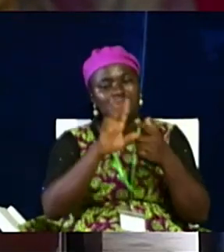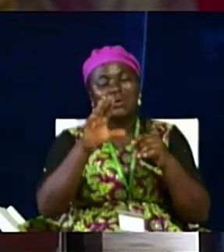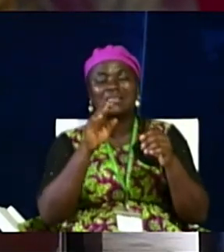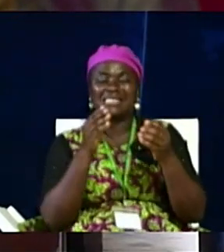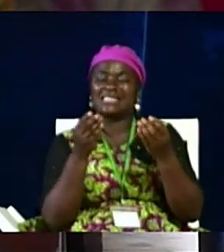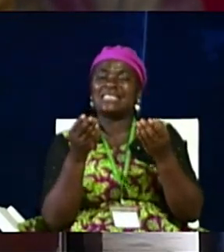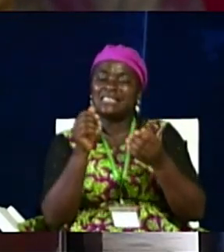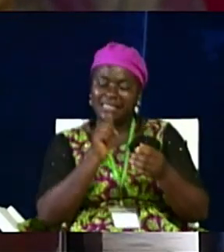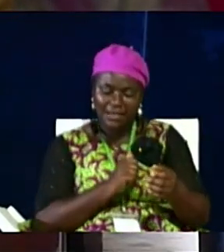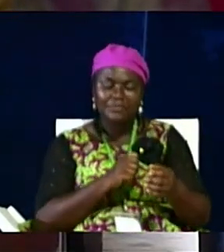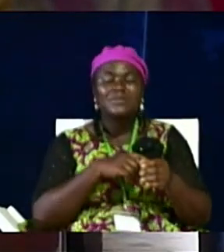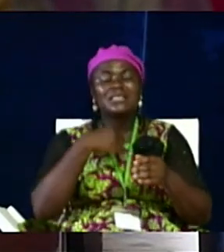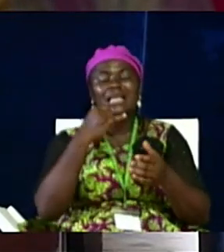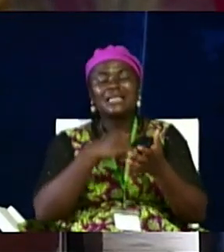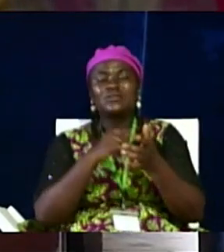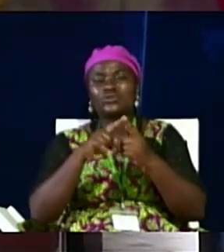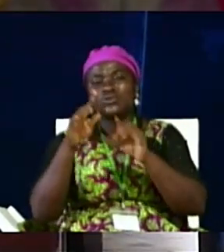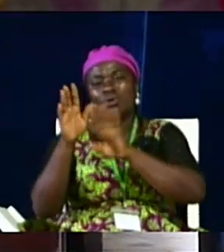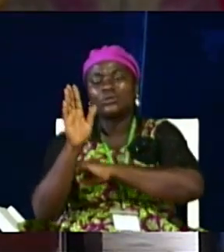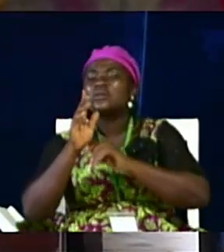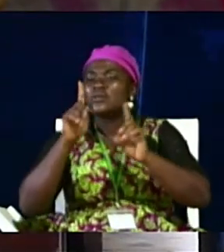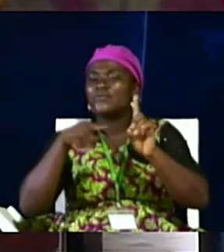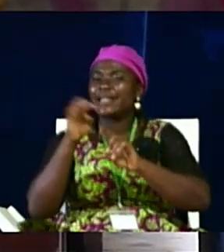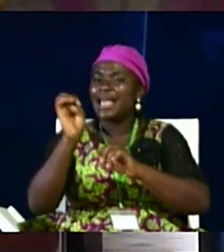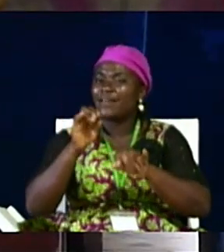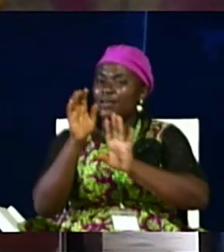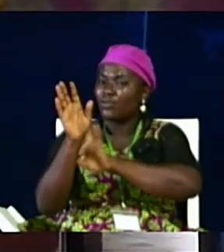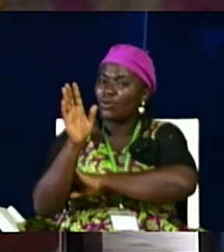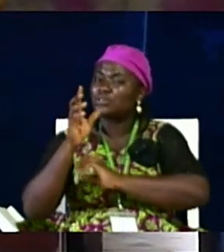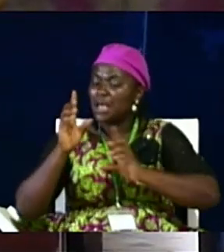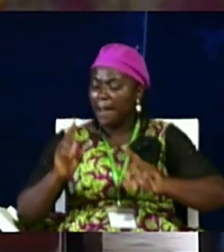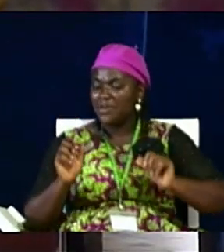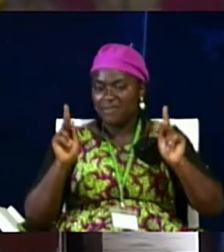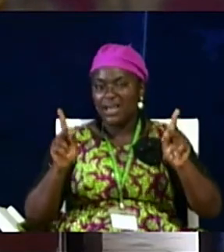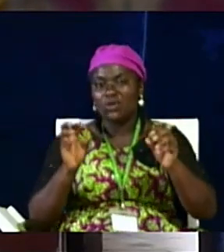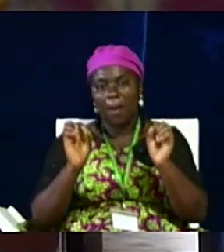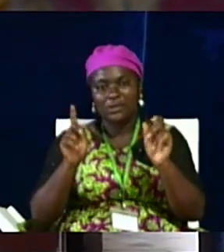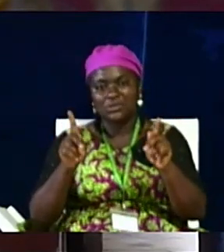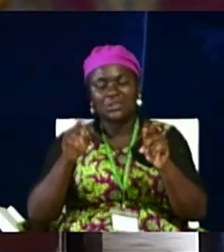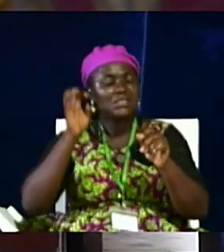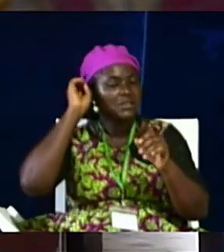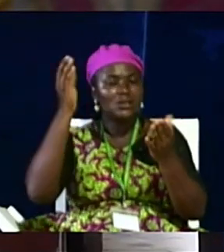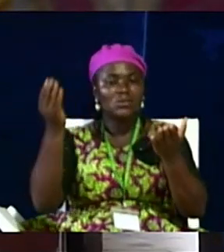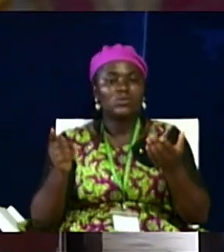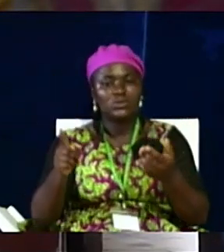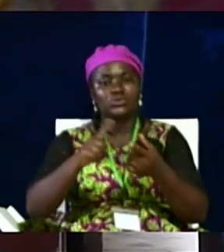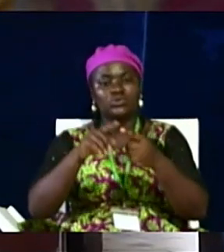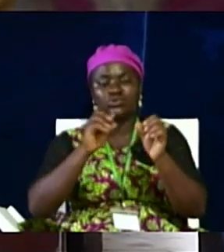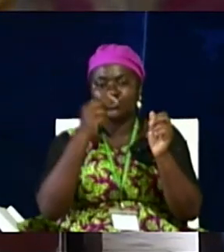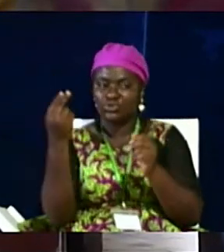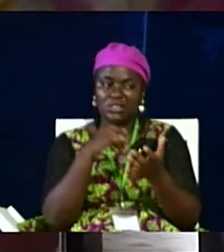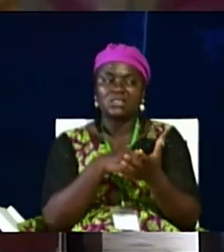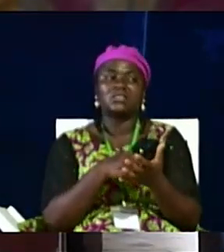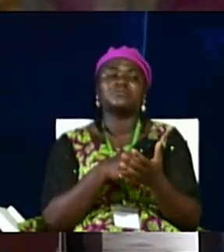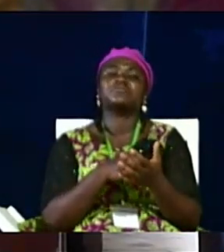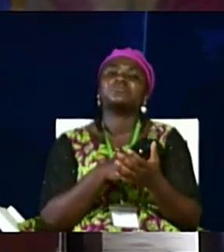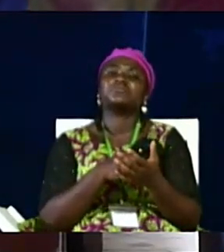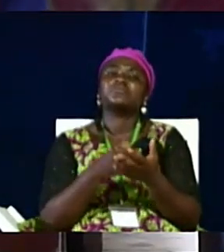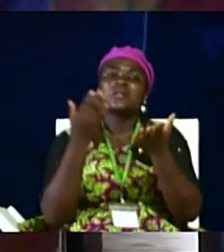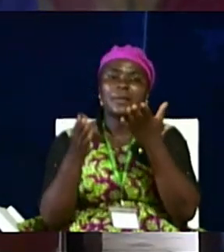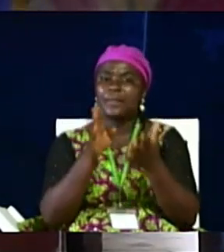because whenever God provides an opportunity, he wants you to utilize it. May I round